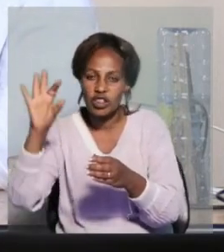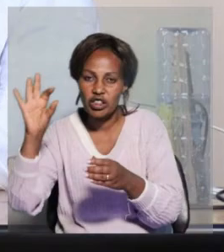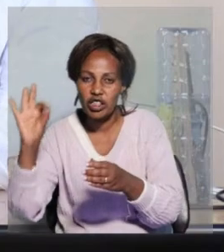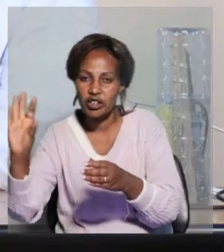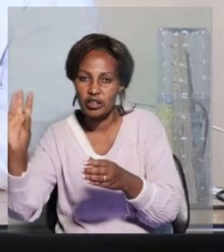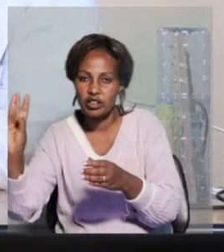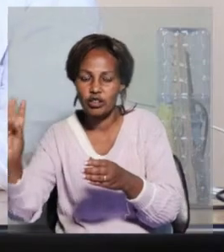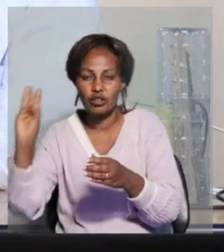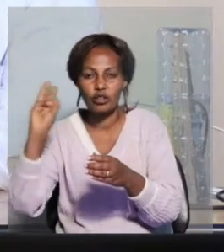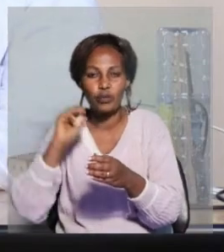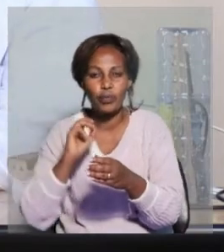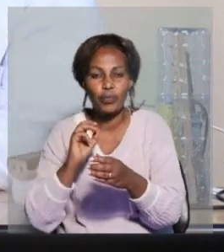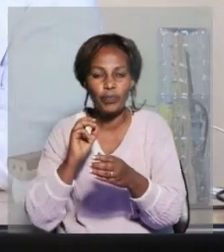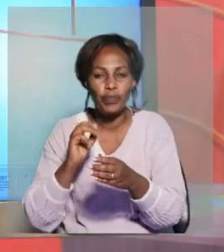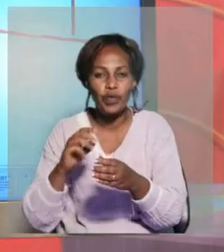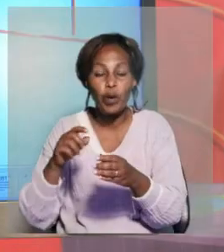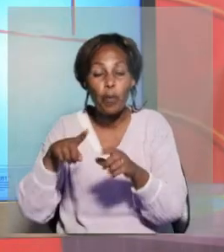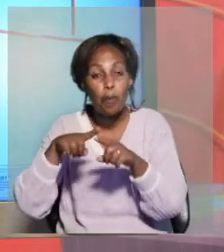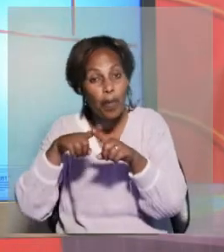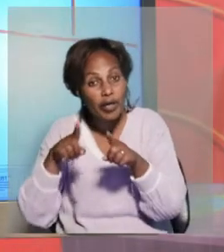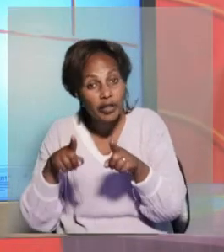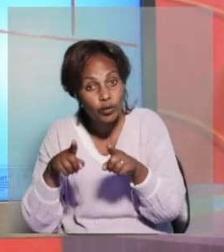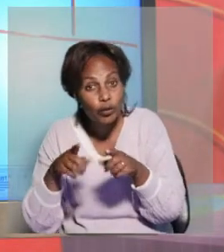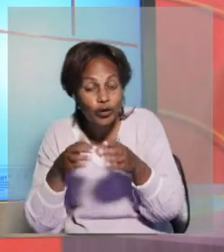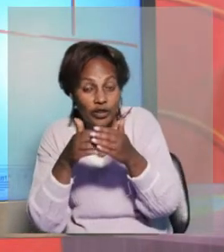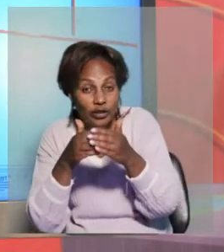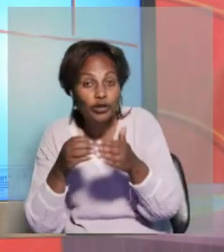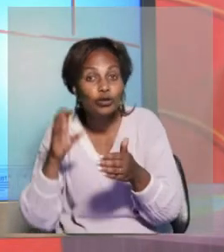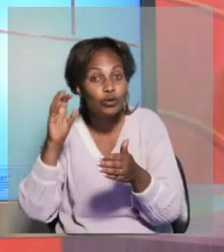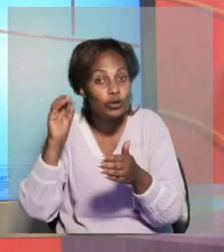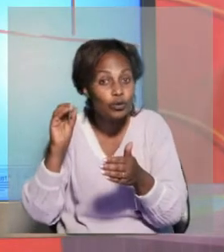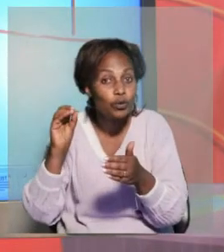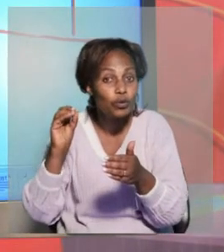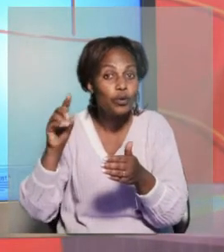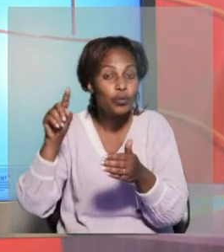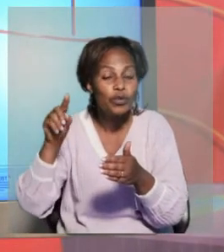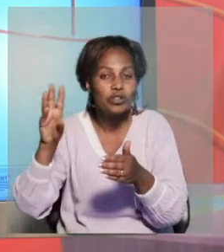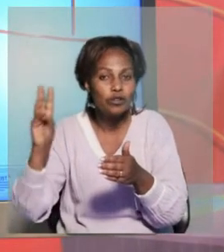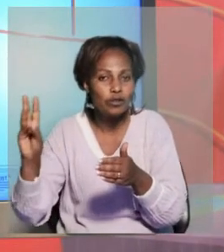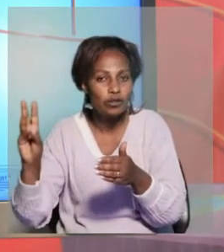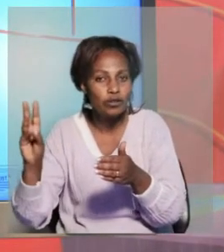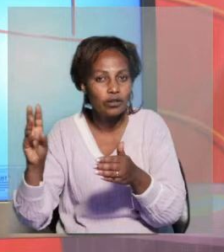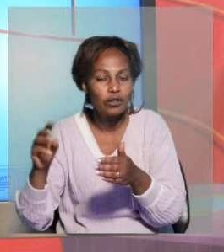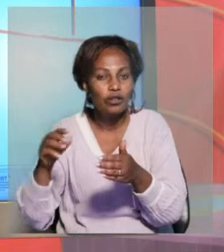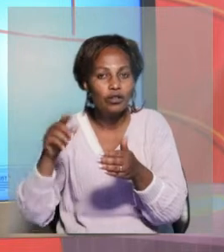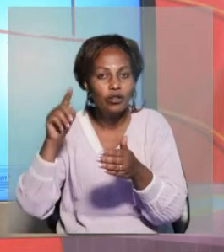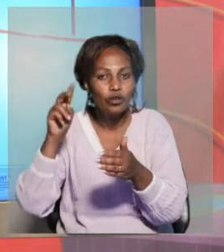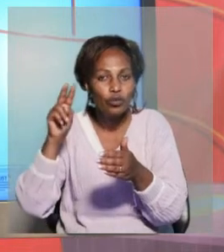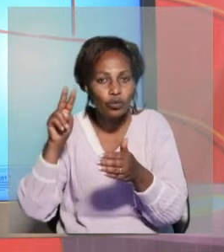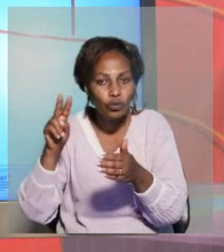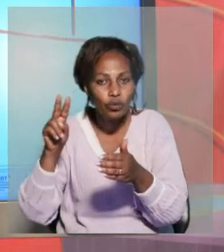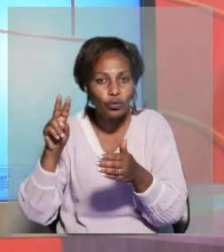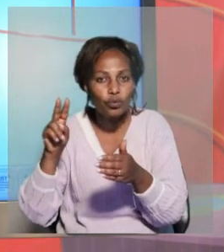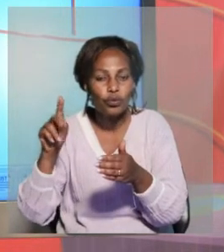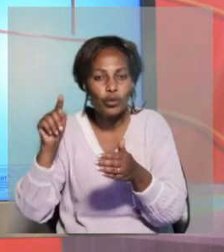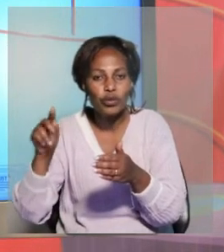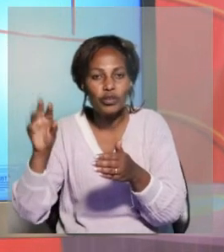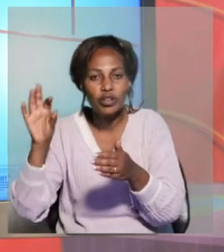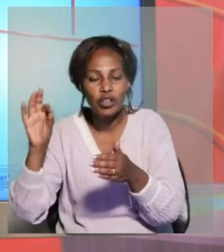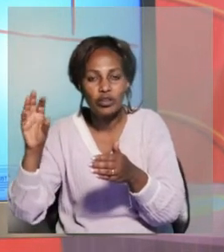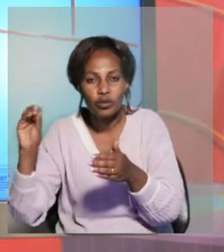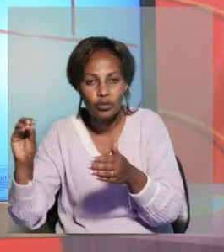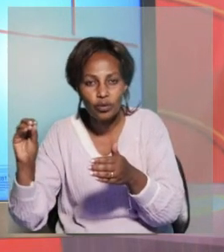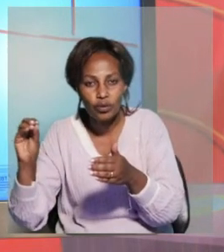2.96. So but we have to subtract 0.06. Yeah. Therefore, 2.90 is the